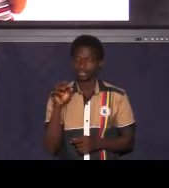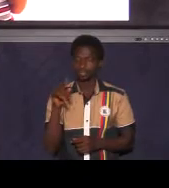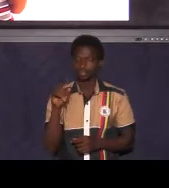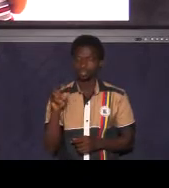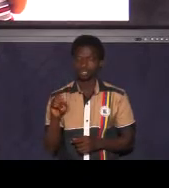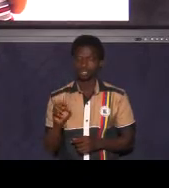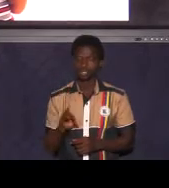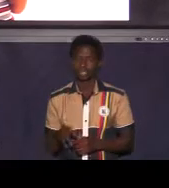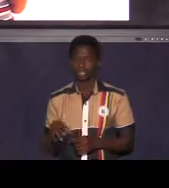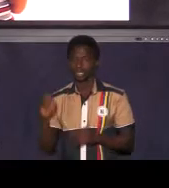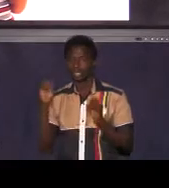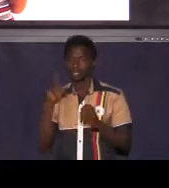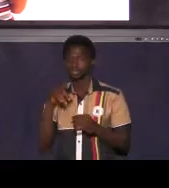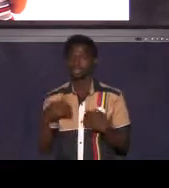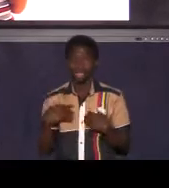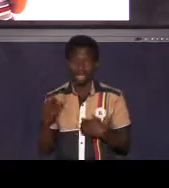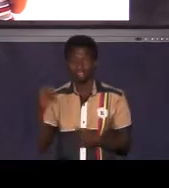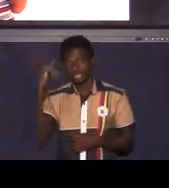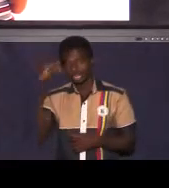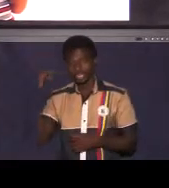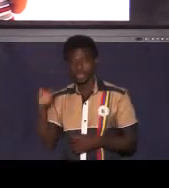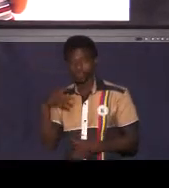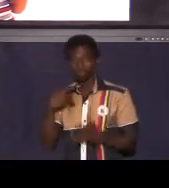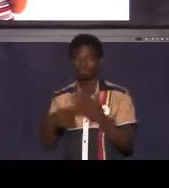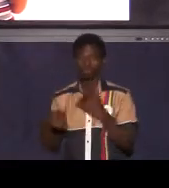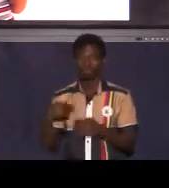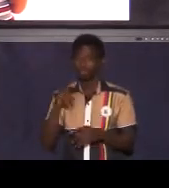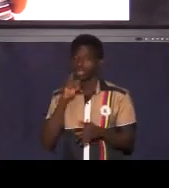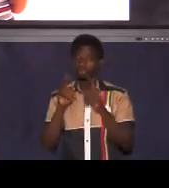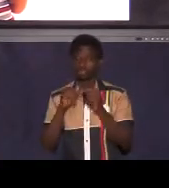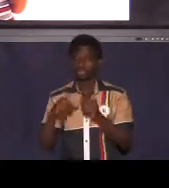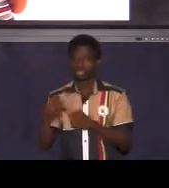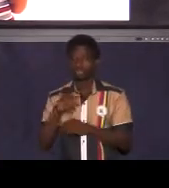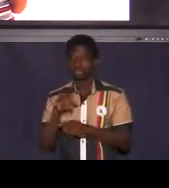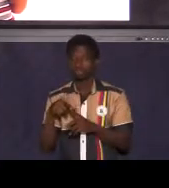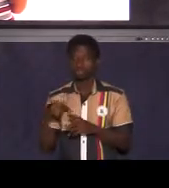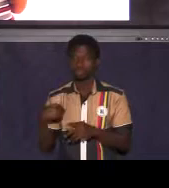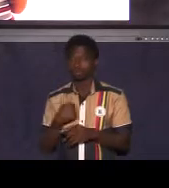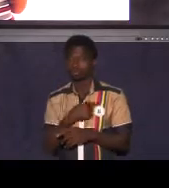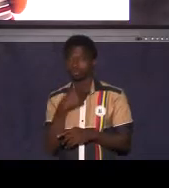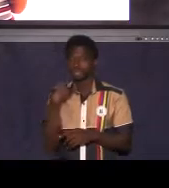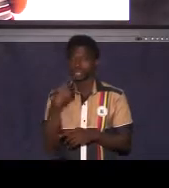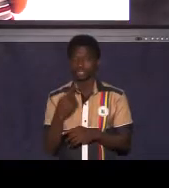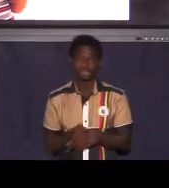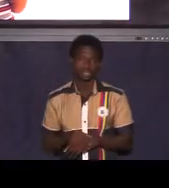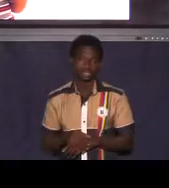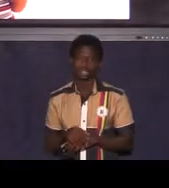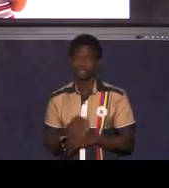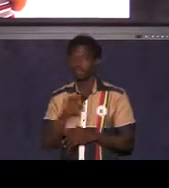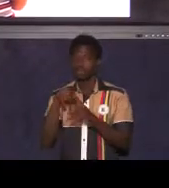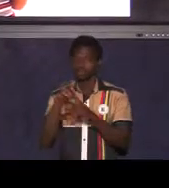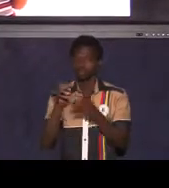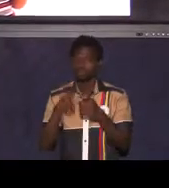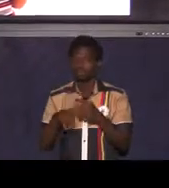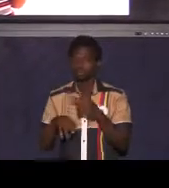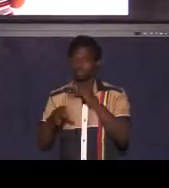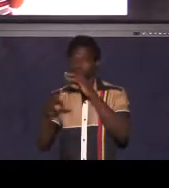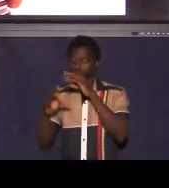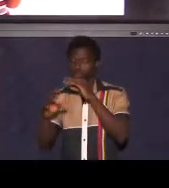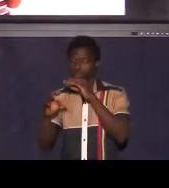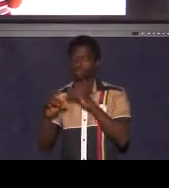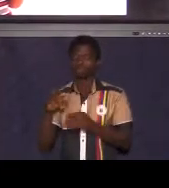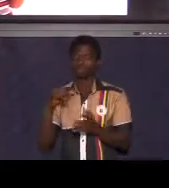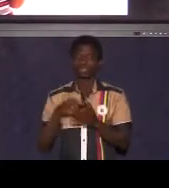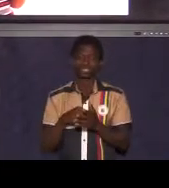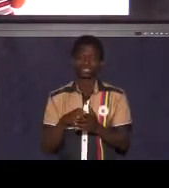decoder. Excellent. So you have the idea of what we are talking about when we say wind instrument. So we use air pressure. You know, when you want to blow it, you have